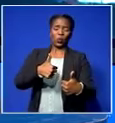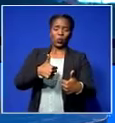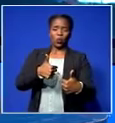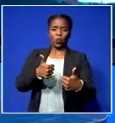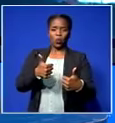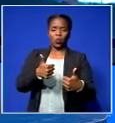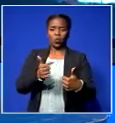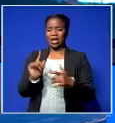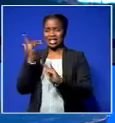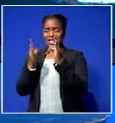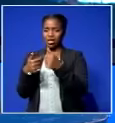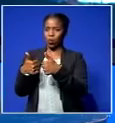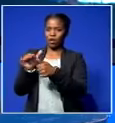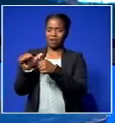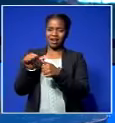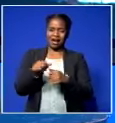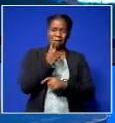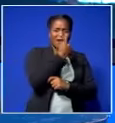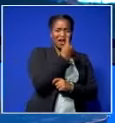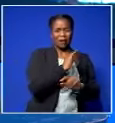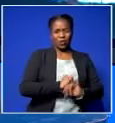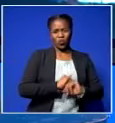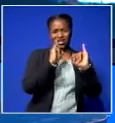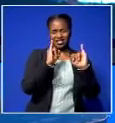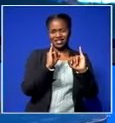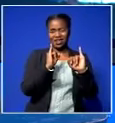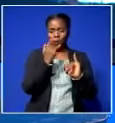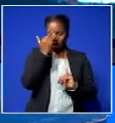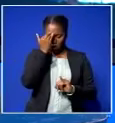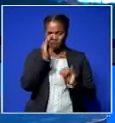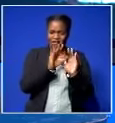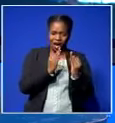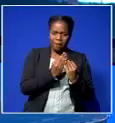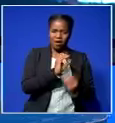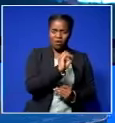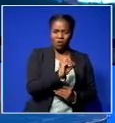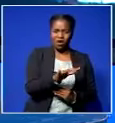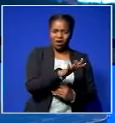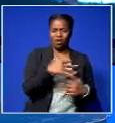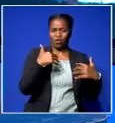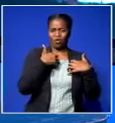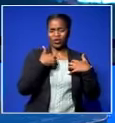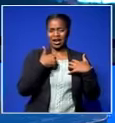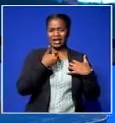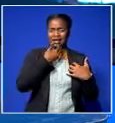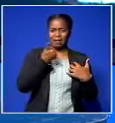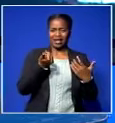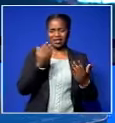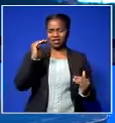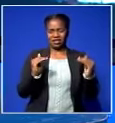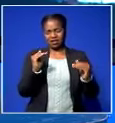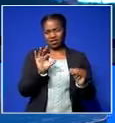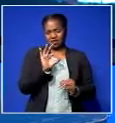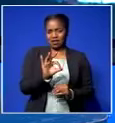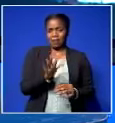cities. We have family members and relatives who live in those areas, and we have concerns about their healthcare.